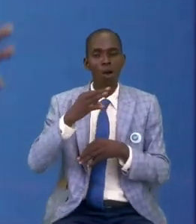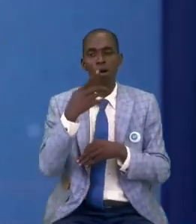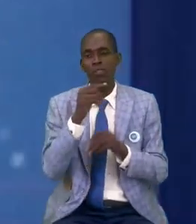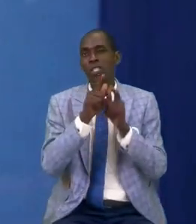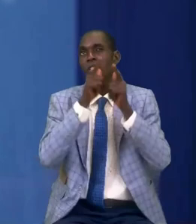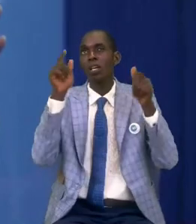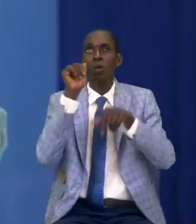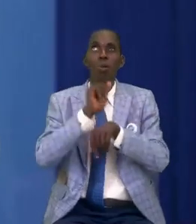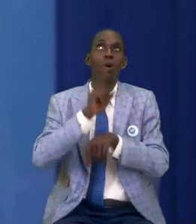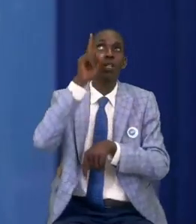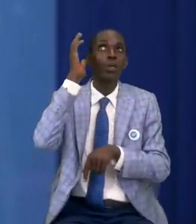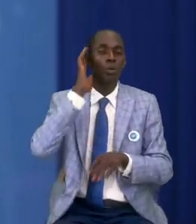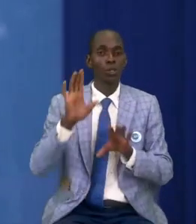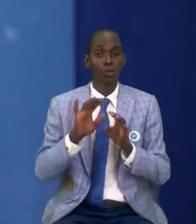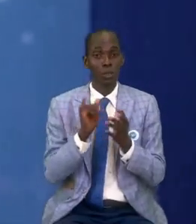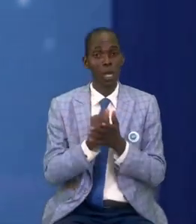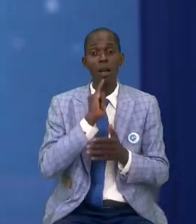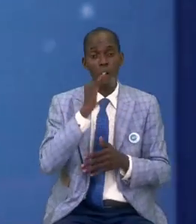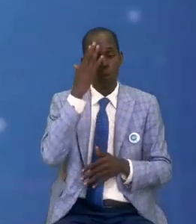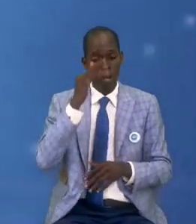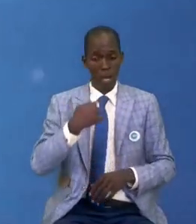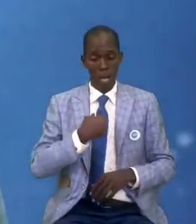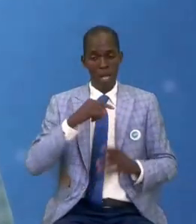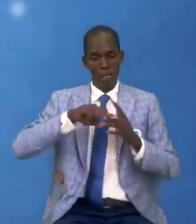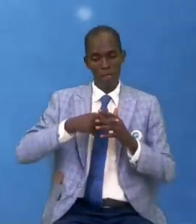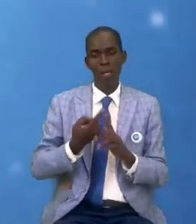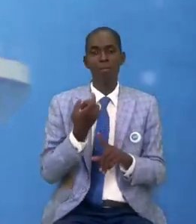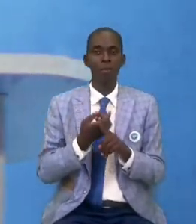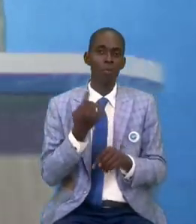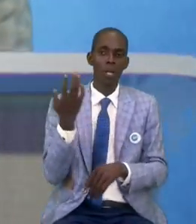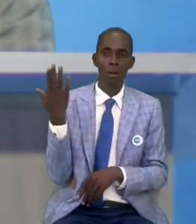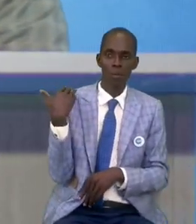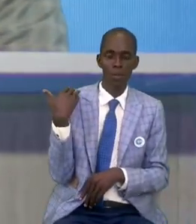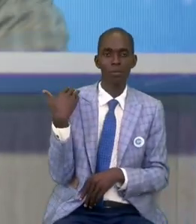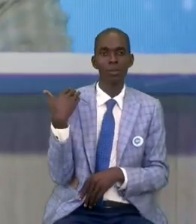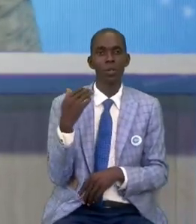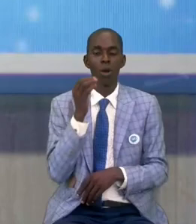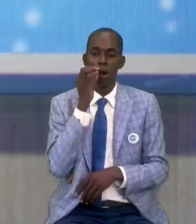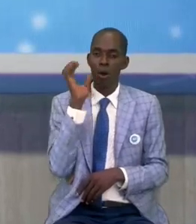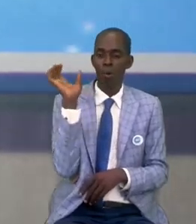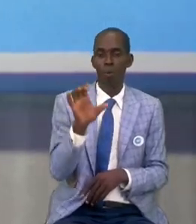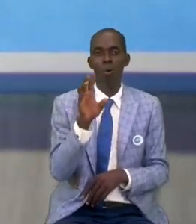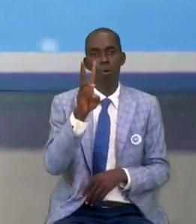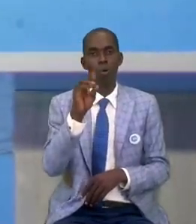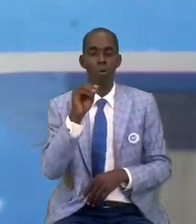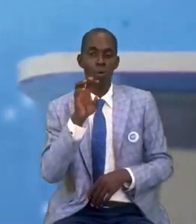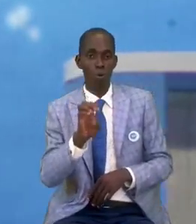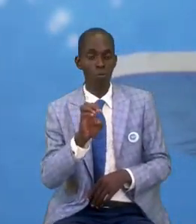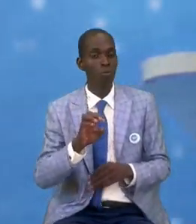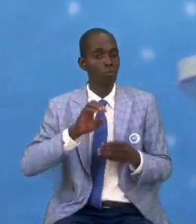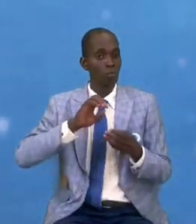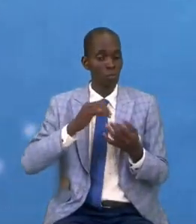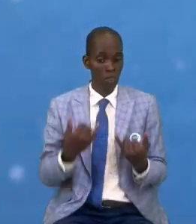past woe, and then I come to the present wonder, and then I come to what will